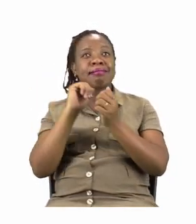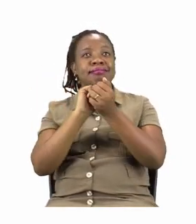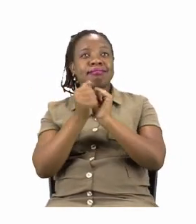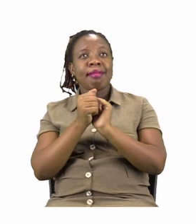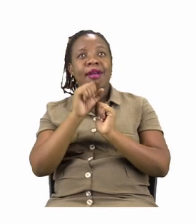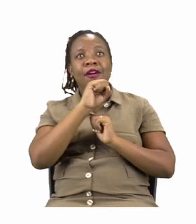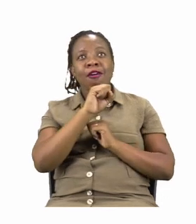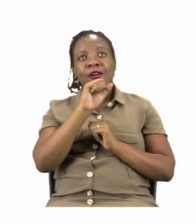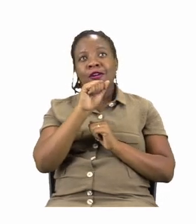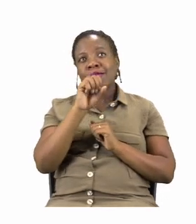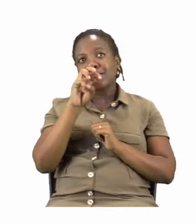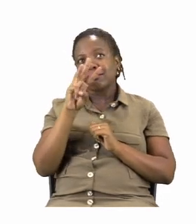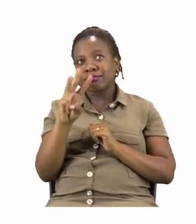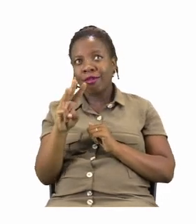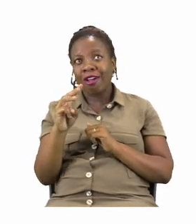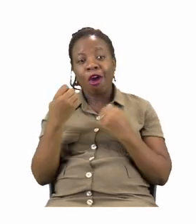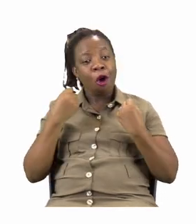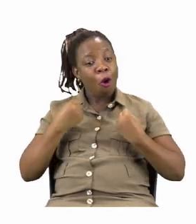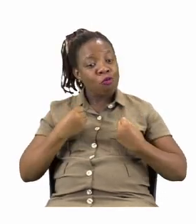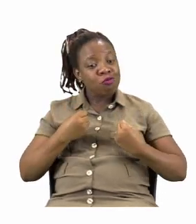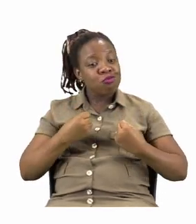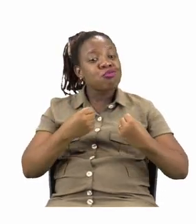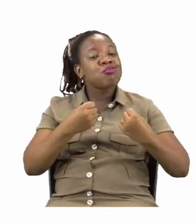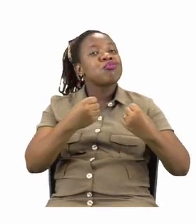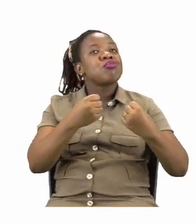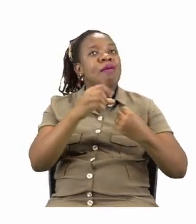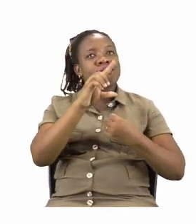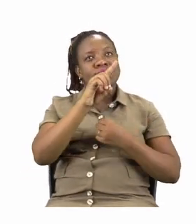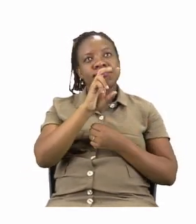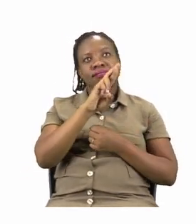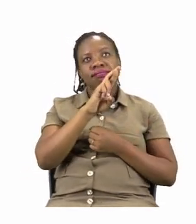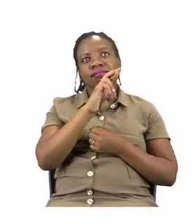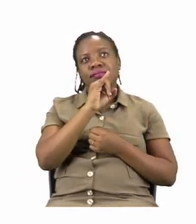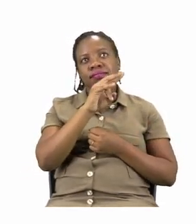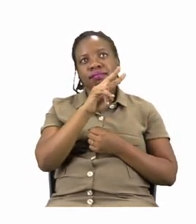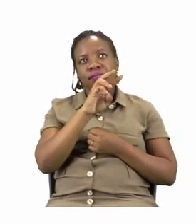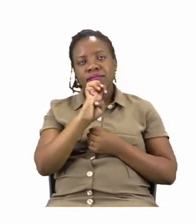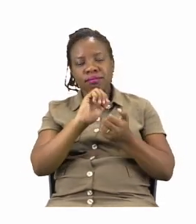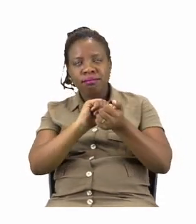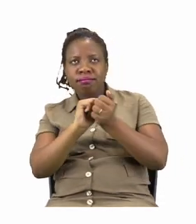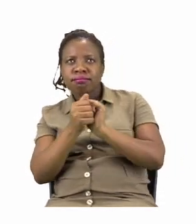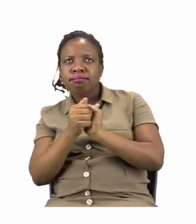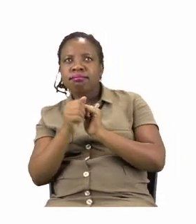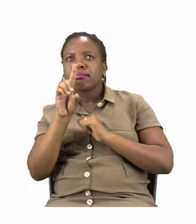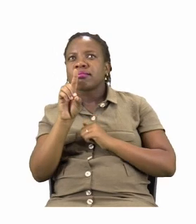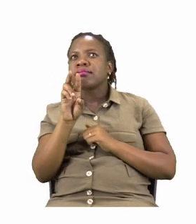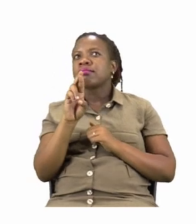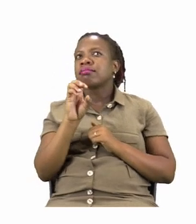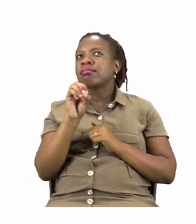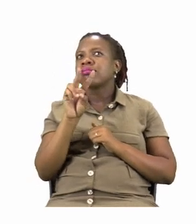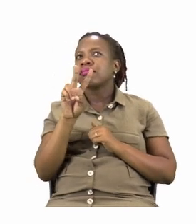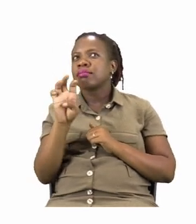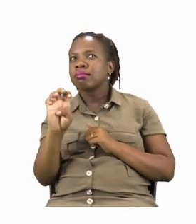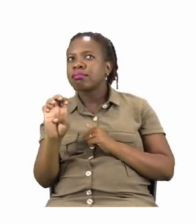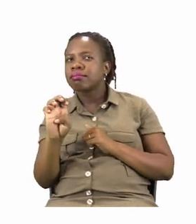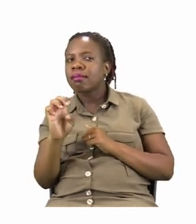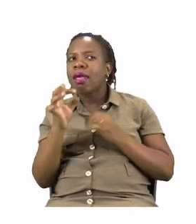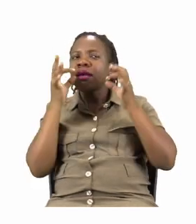Drive changes to drove. Sing changes to sang.